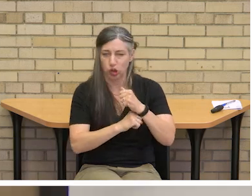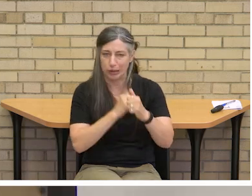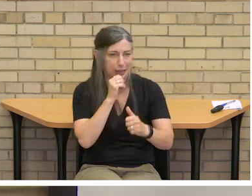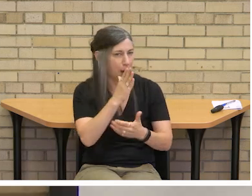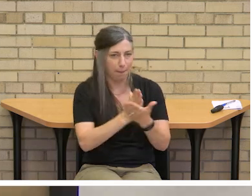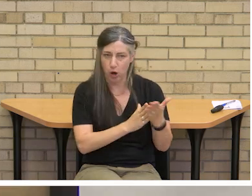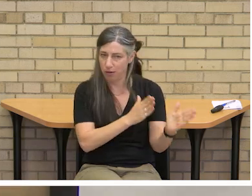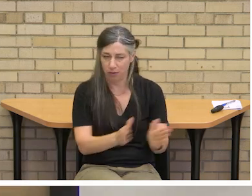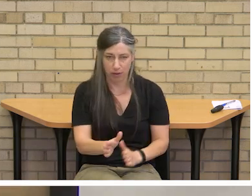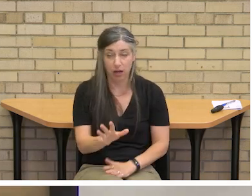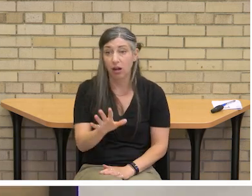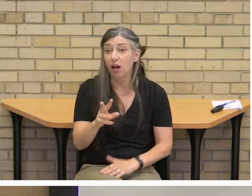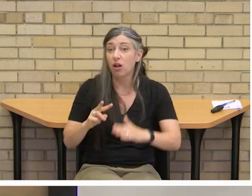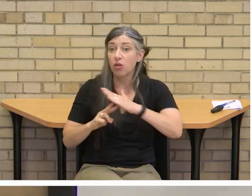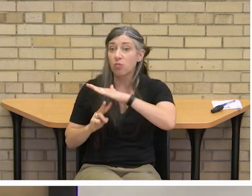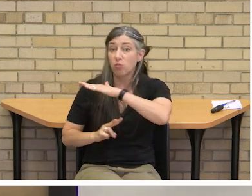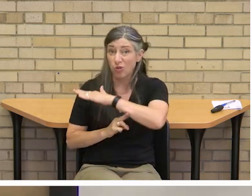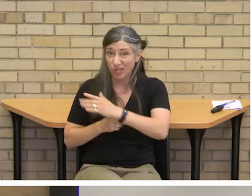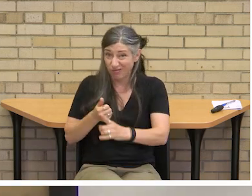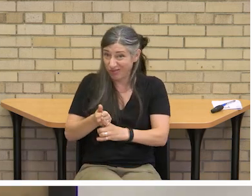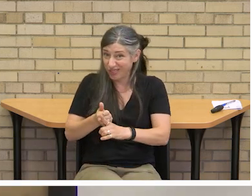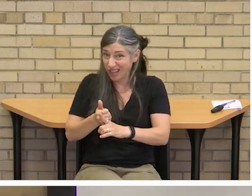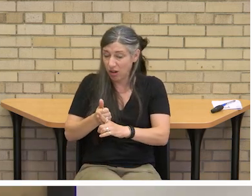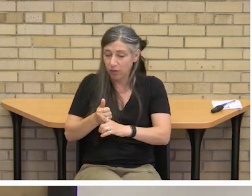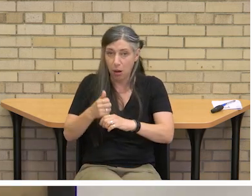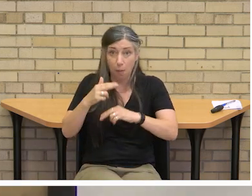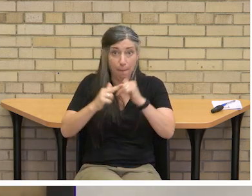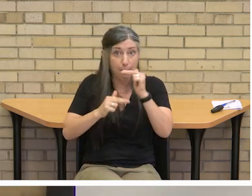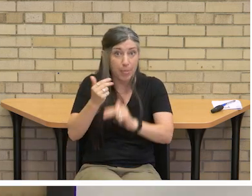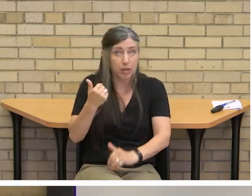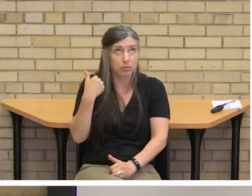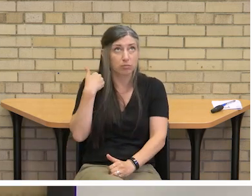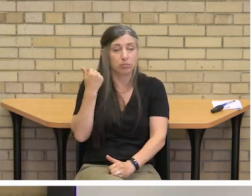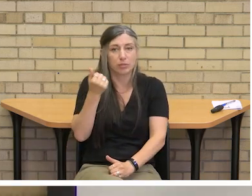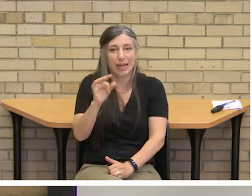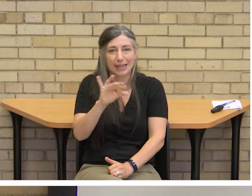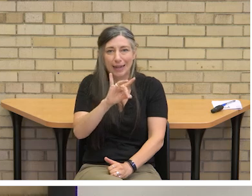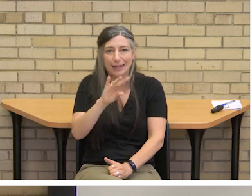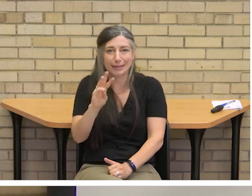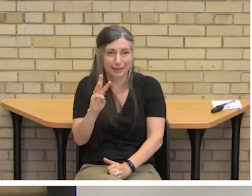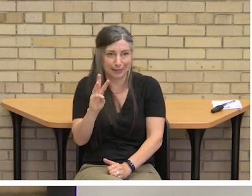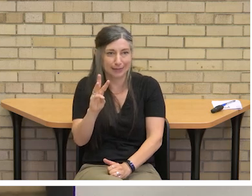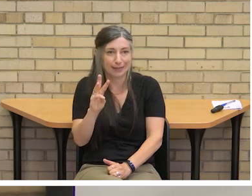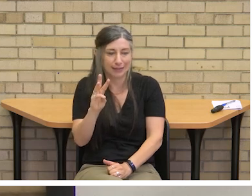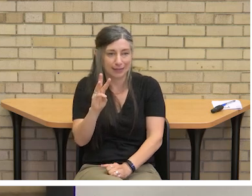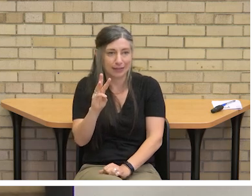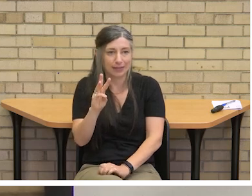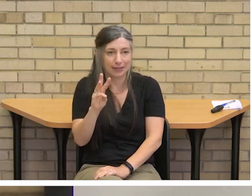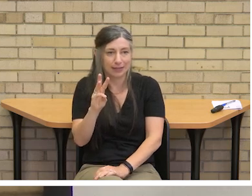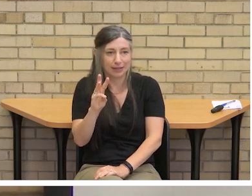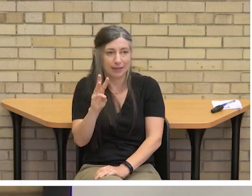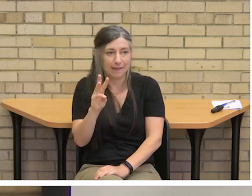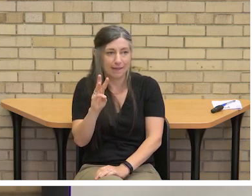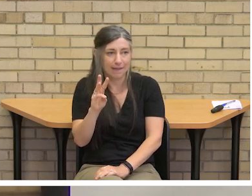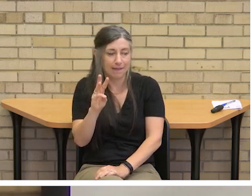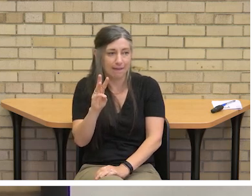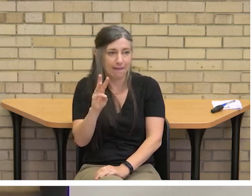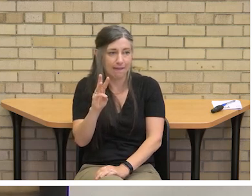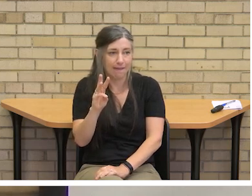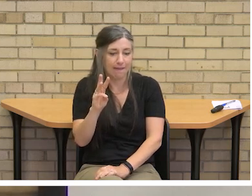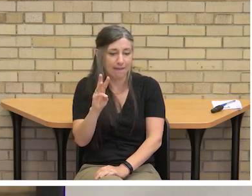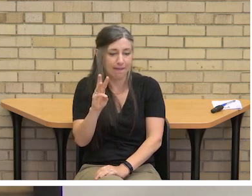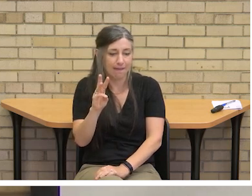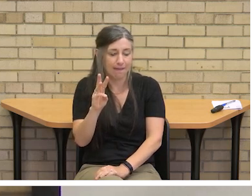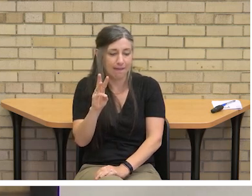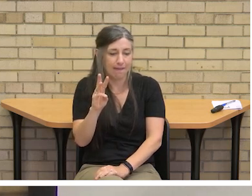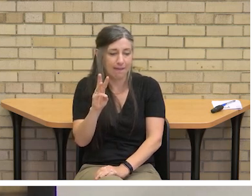Right, so the bridge was essentially built in 1986, I think. And we are, some of